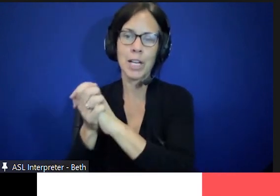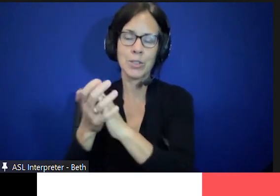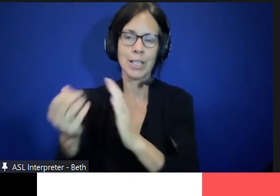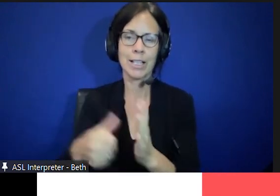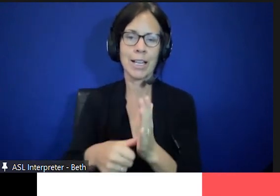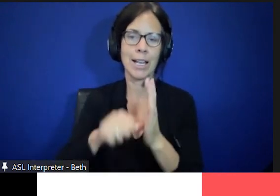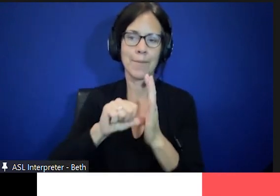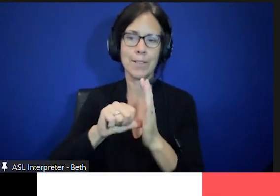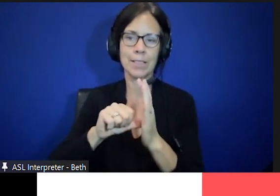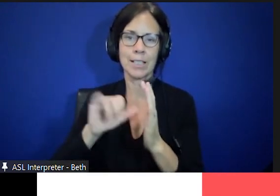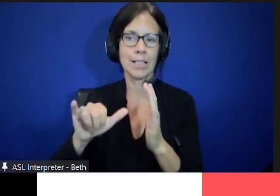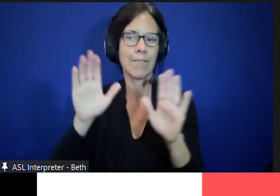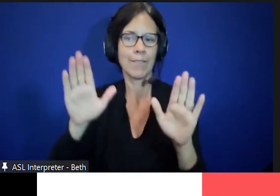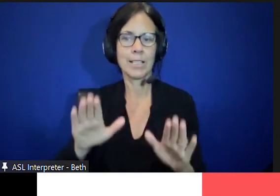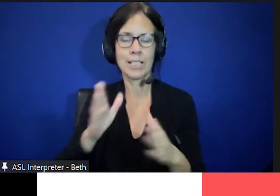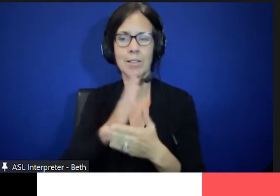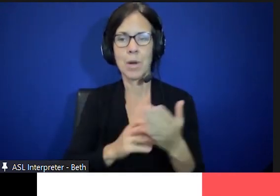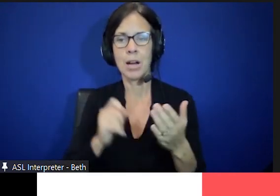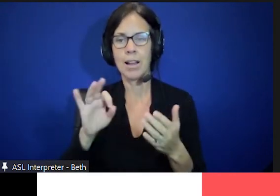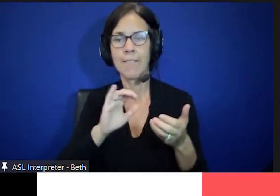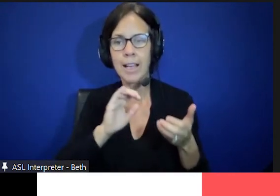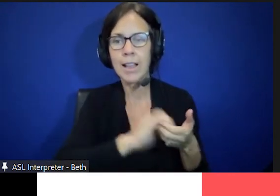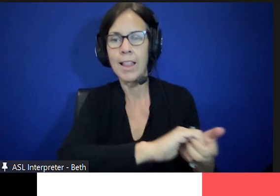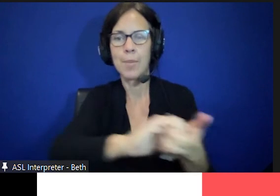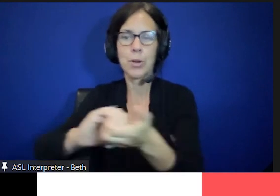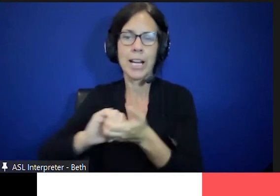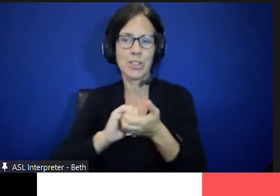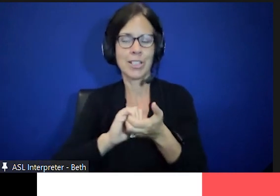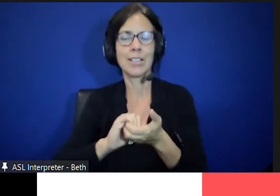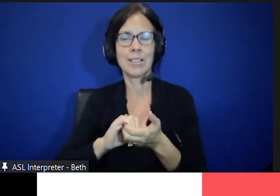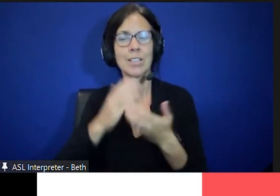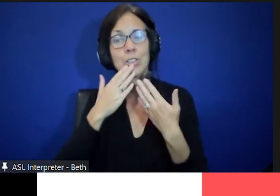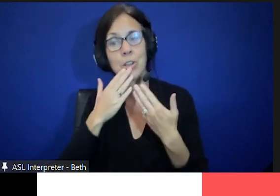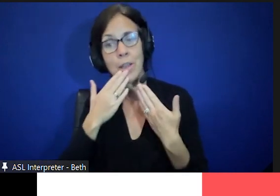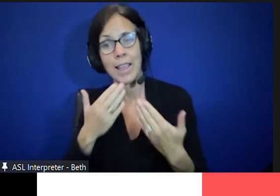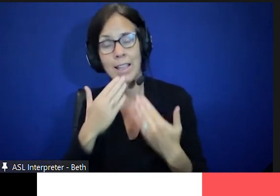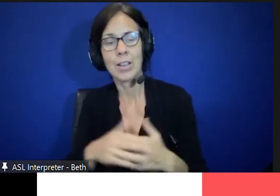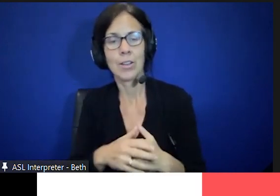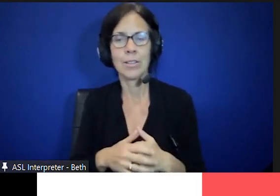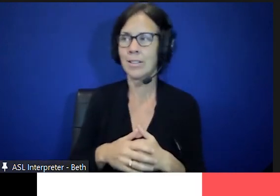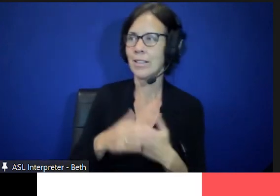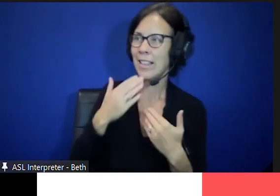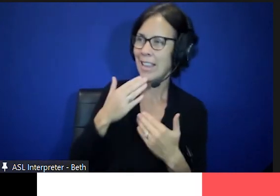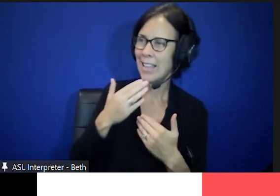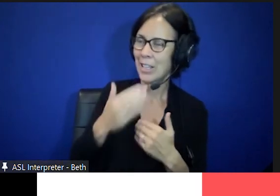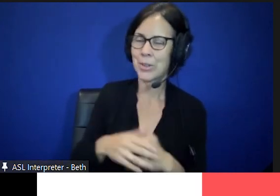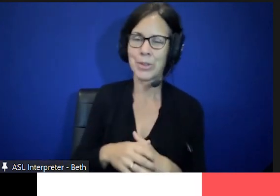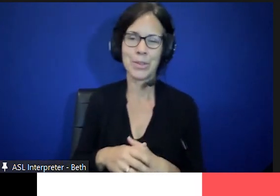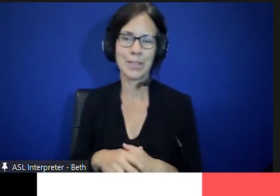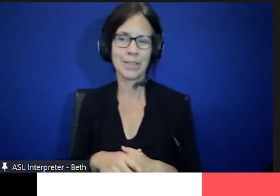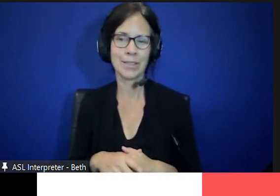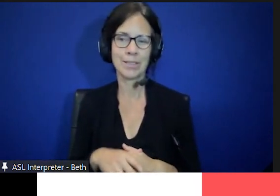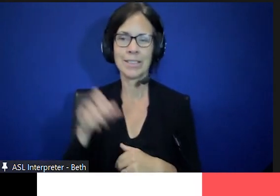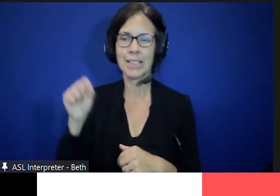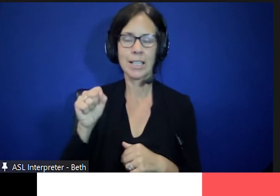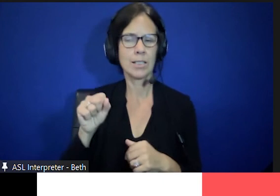that fantastic part of the collaboration part. So thank you. Thank you so much. Yeah,